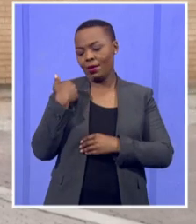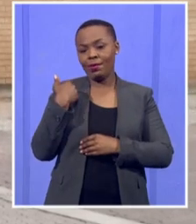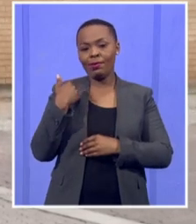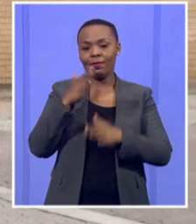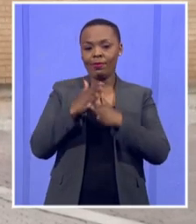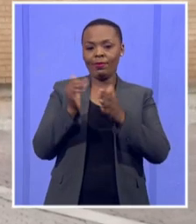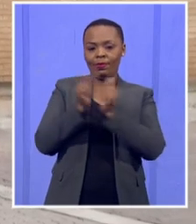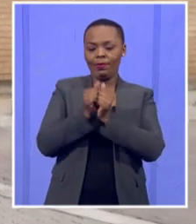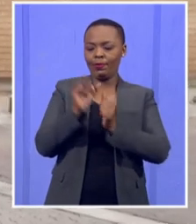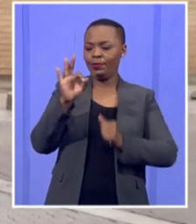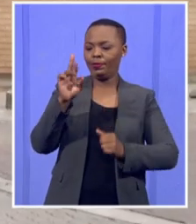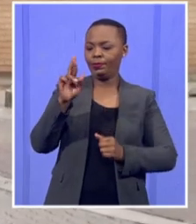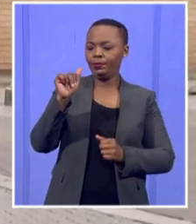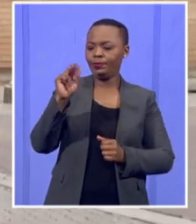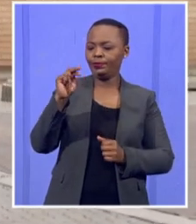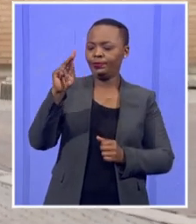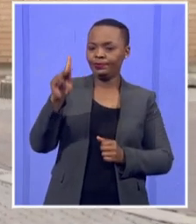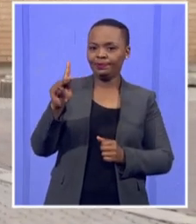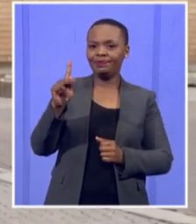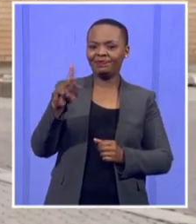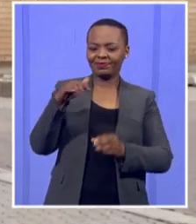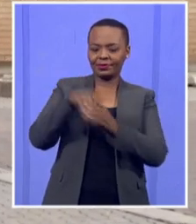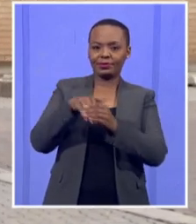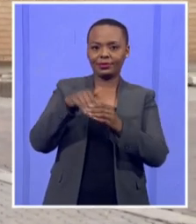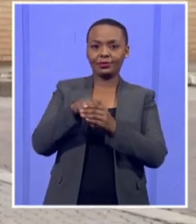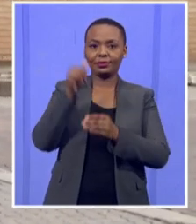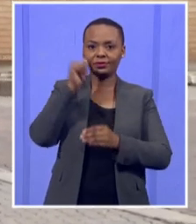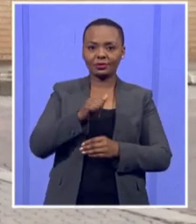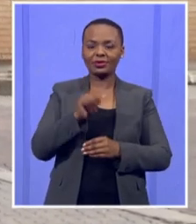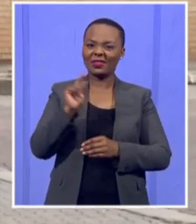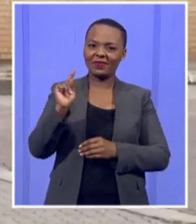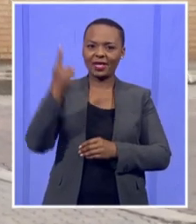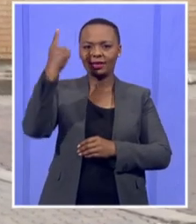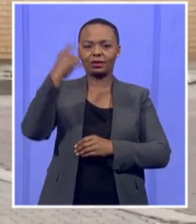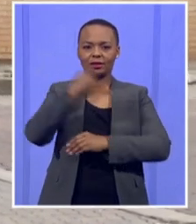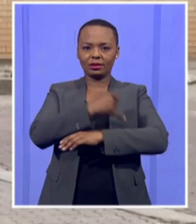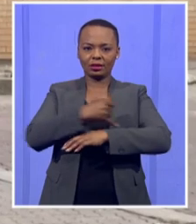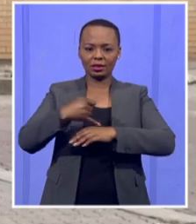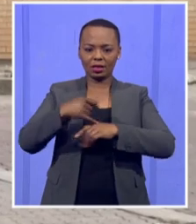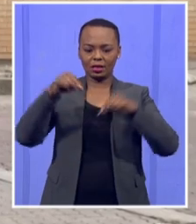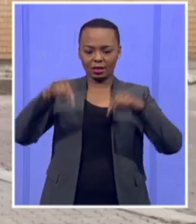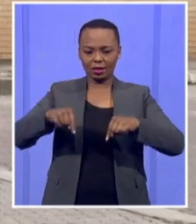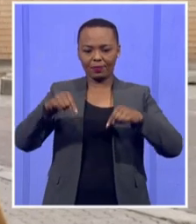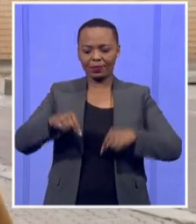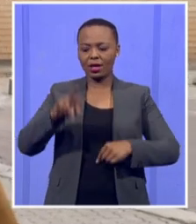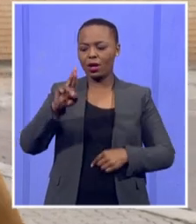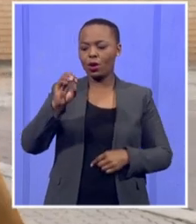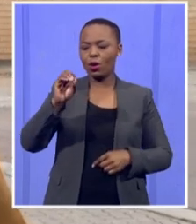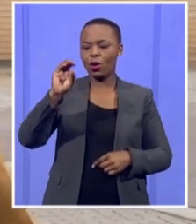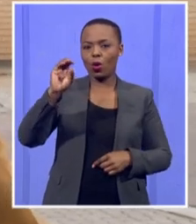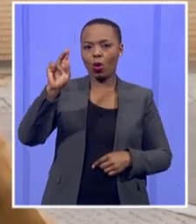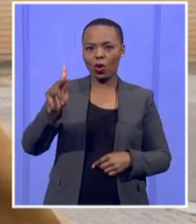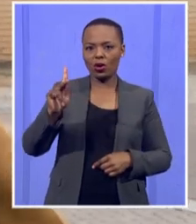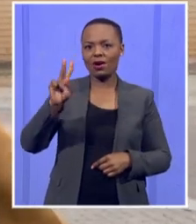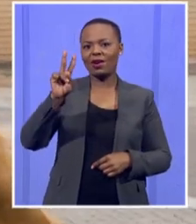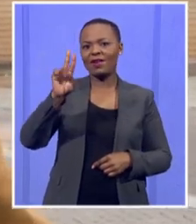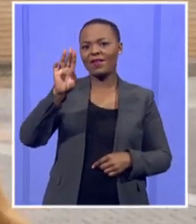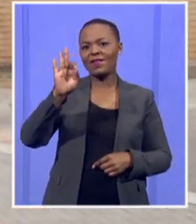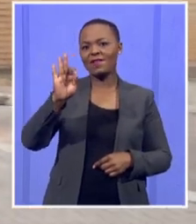Frank Goqwana, was inside the surgery when they were conducting their first surgery here at the Rob Ferreira. Let's speak to Dr.